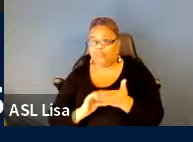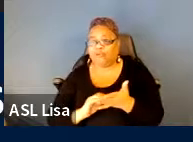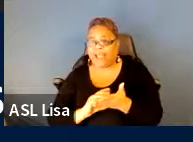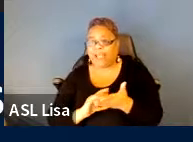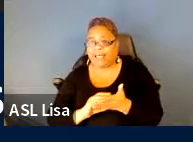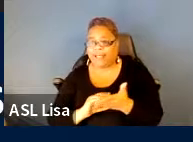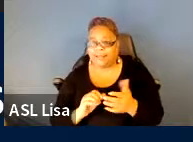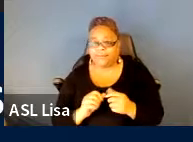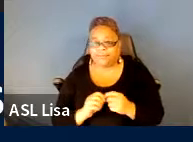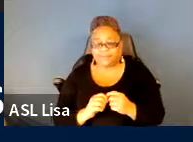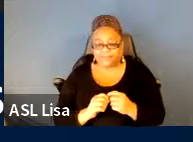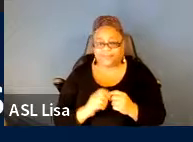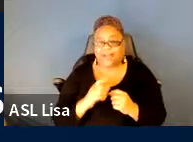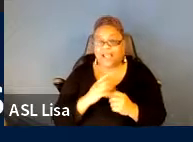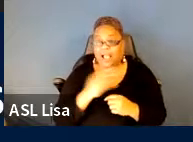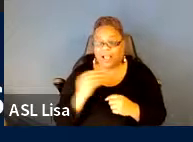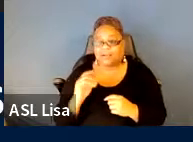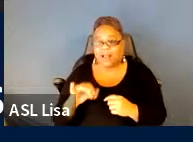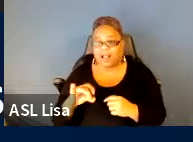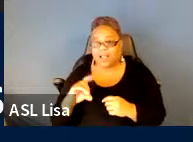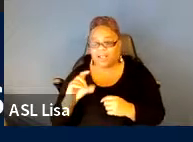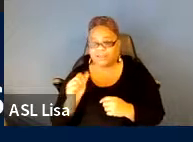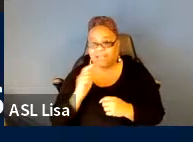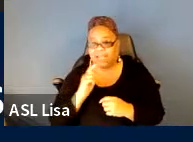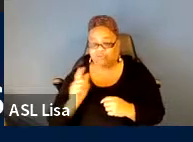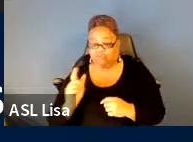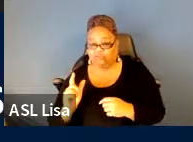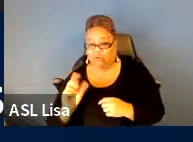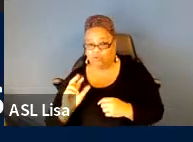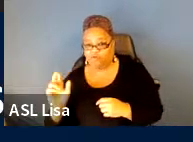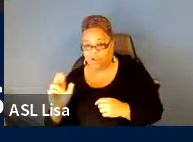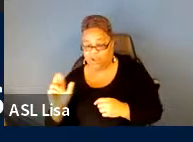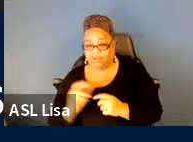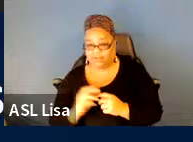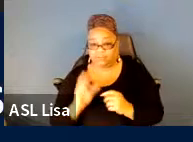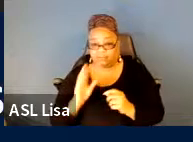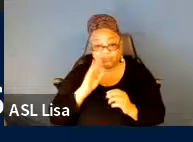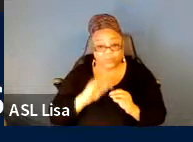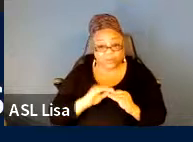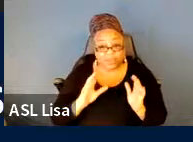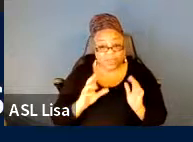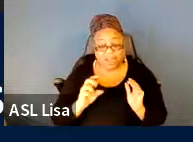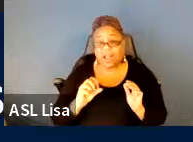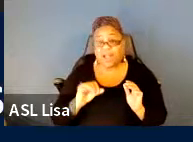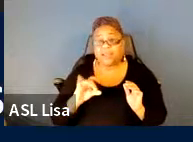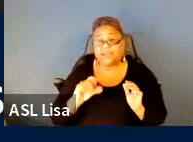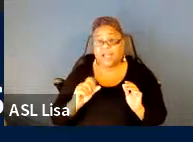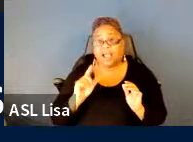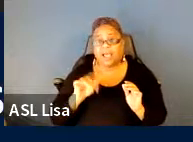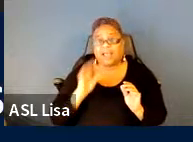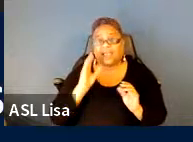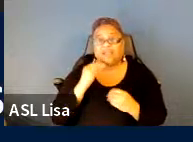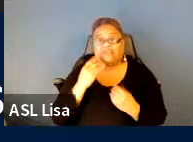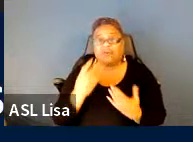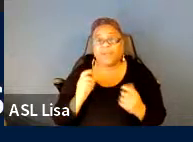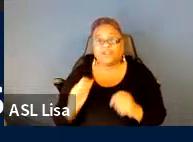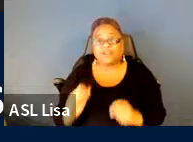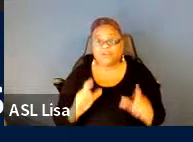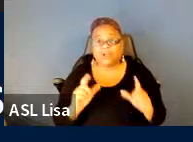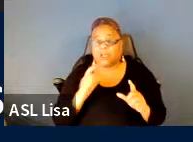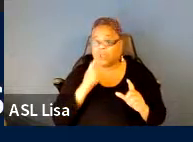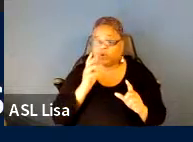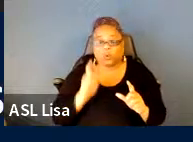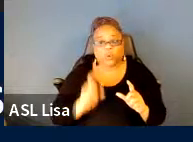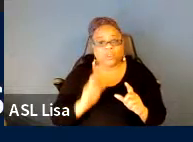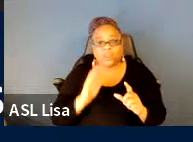3 figures of the pictograms. To be clear, ISA is an informational sign and does not need to meet requirements